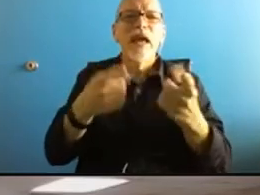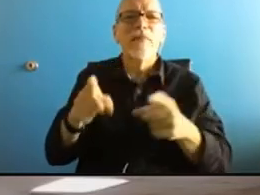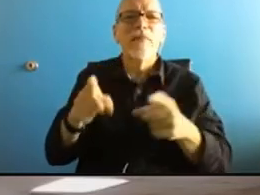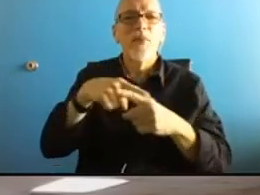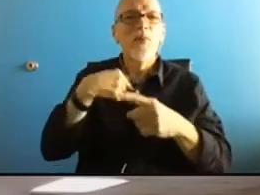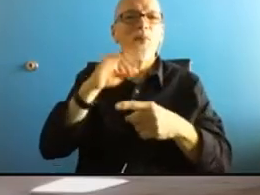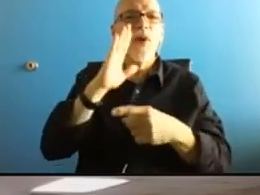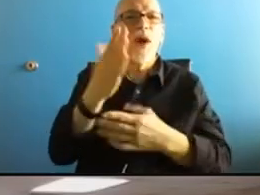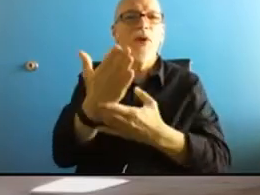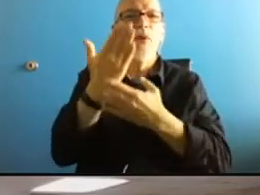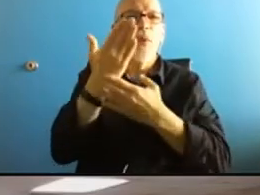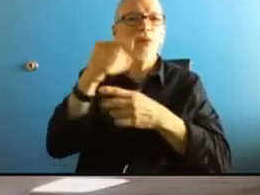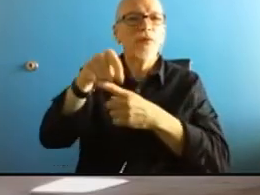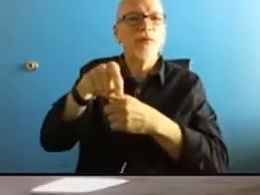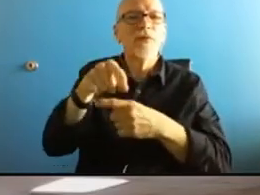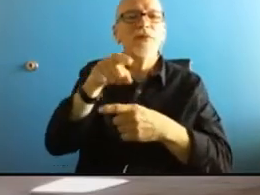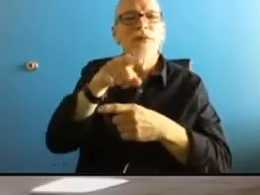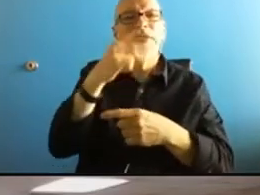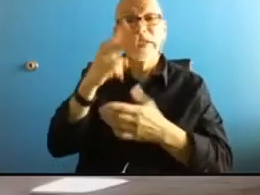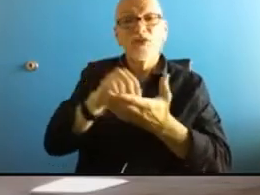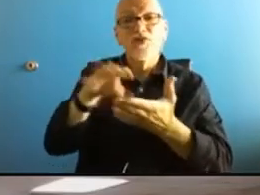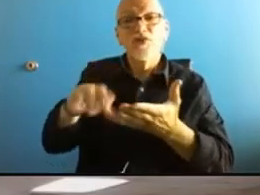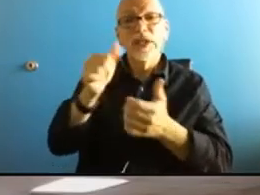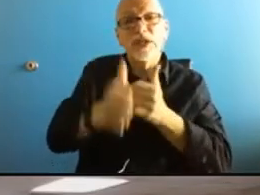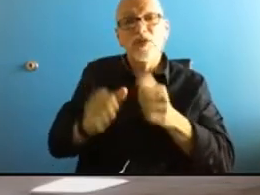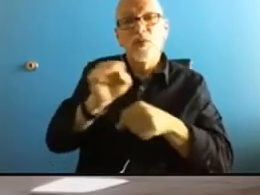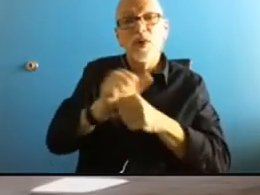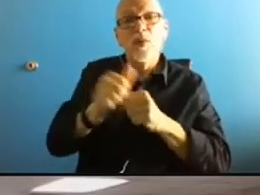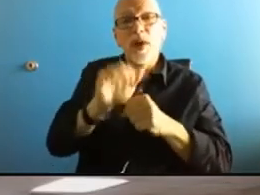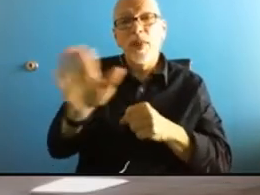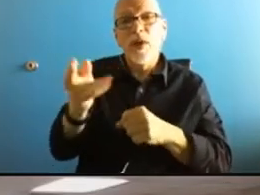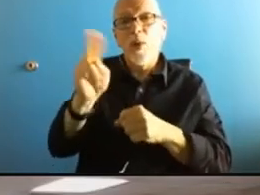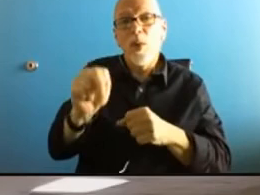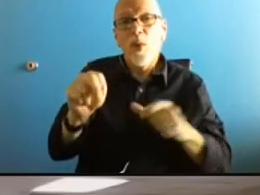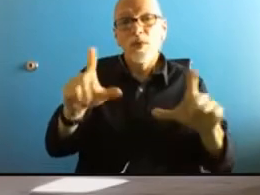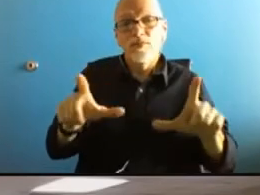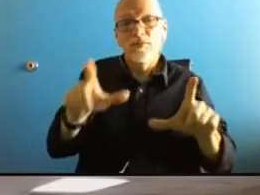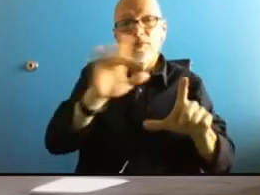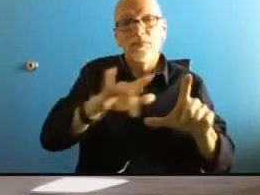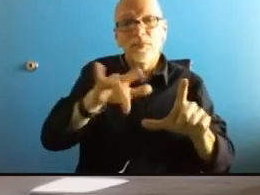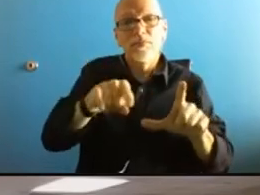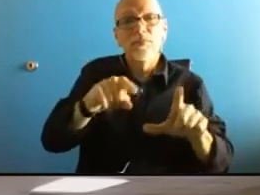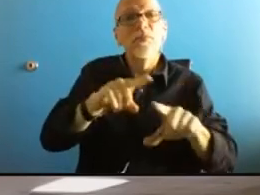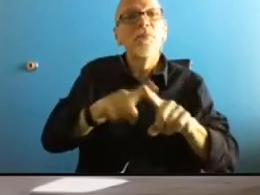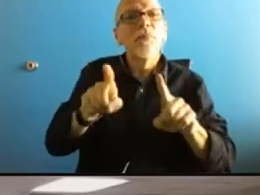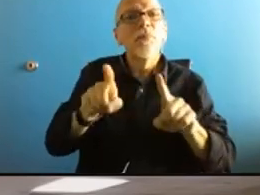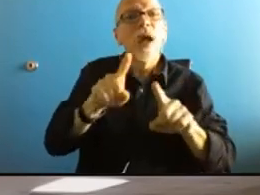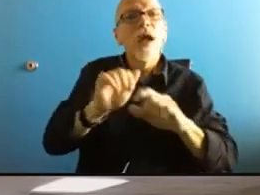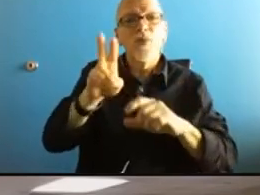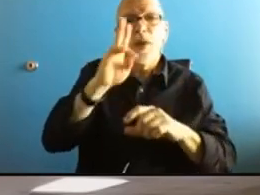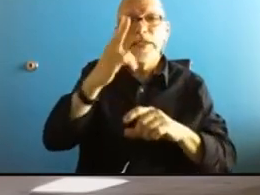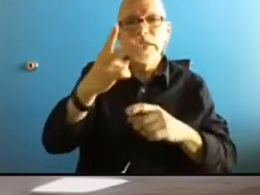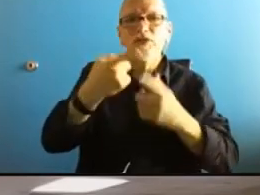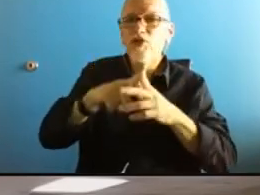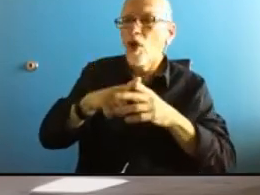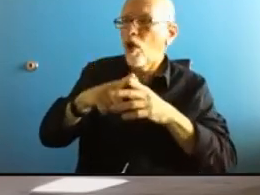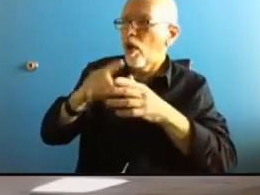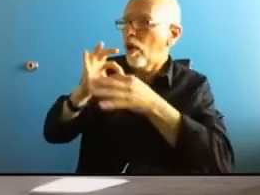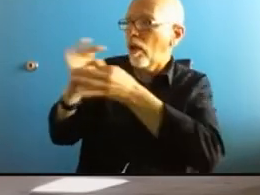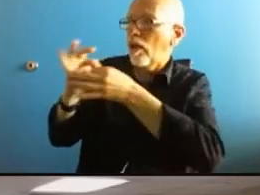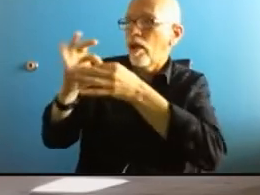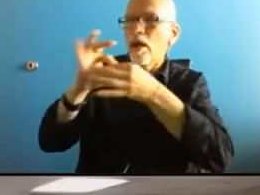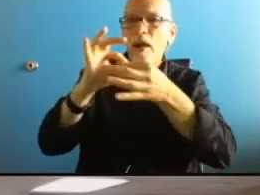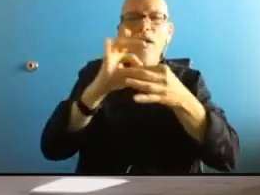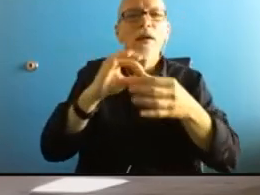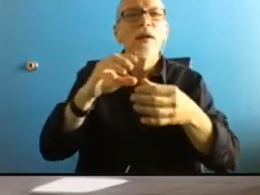footage where, yes, these students are each working with their own device, but the amount of collaboration that you will see start to occur is